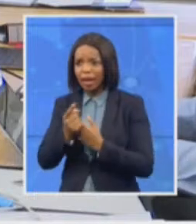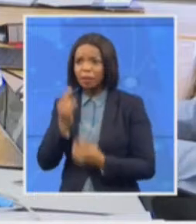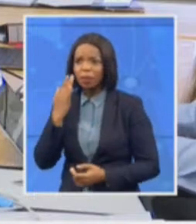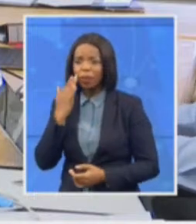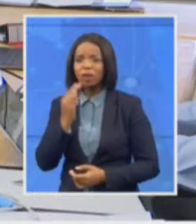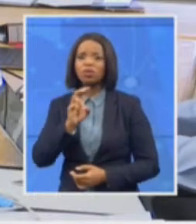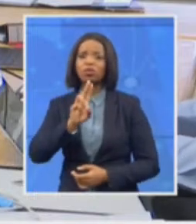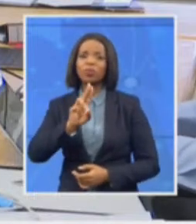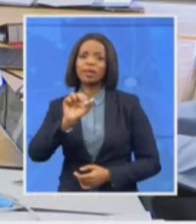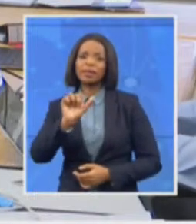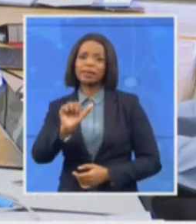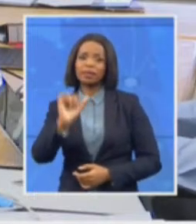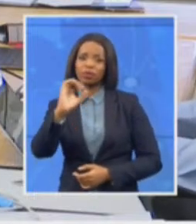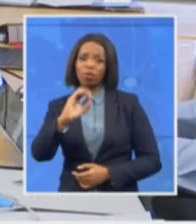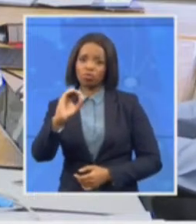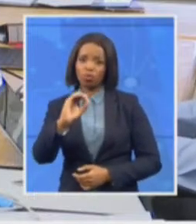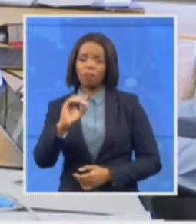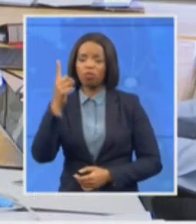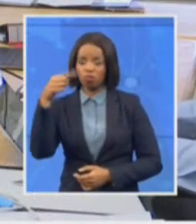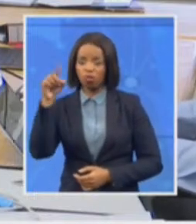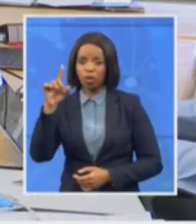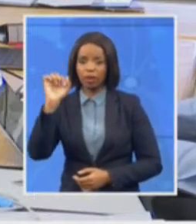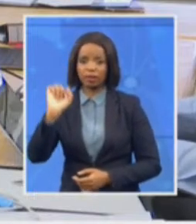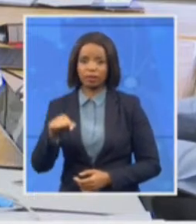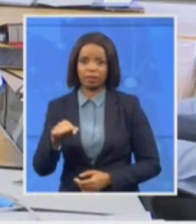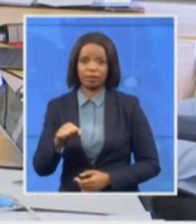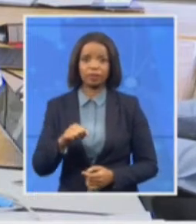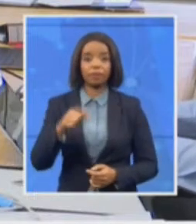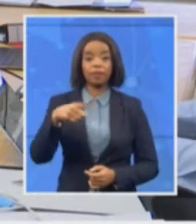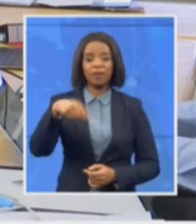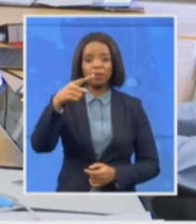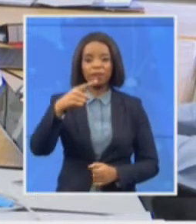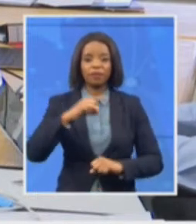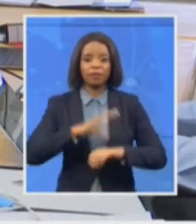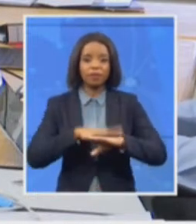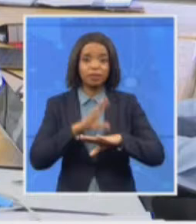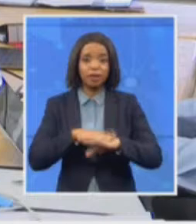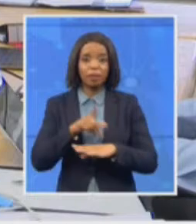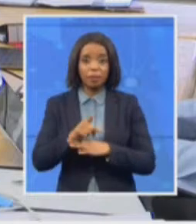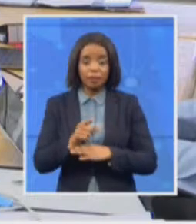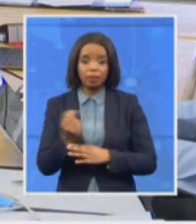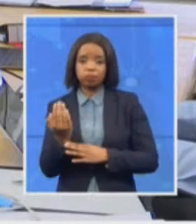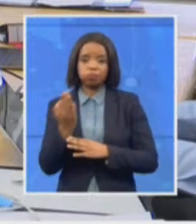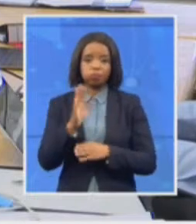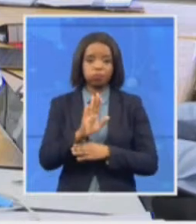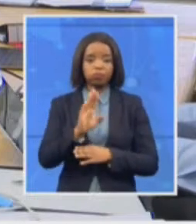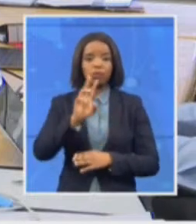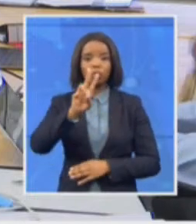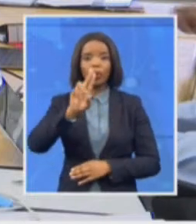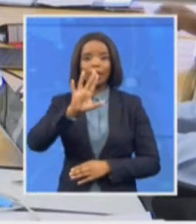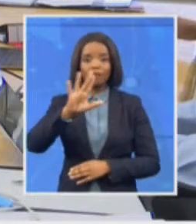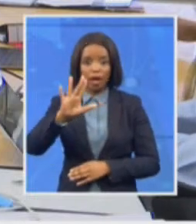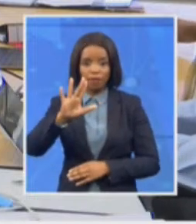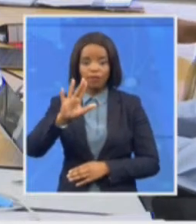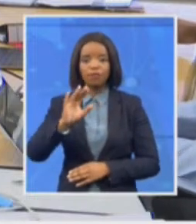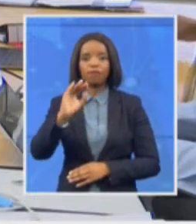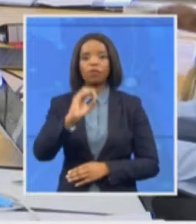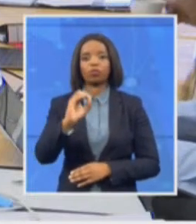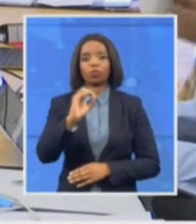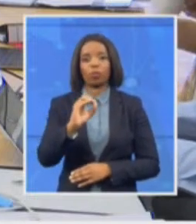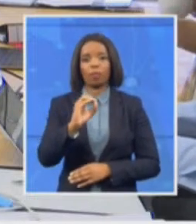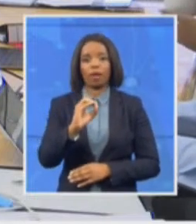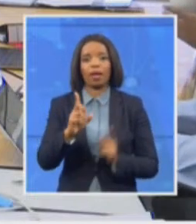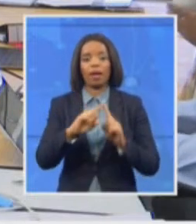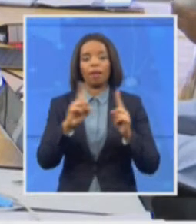that repeat episode played was on the 5th of October. Where the problem comes into play is that there was a discrepancy on the coding of the